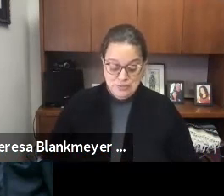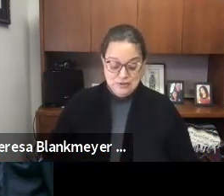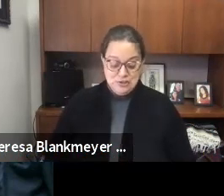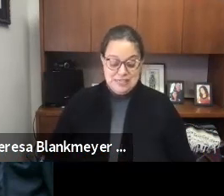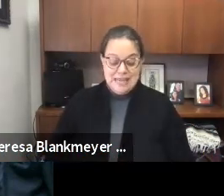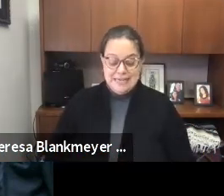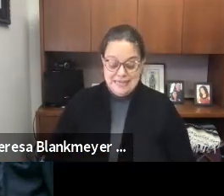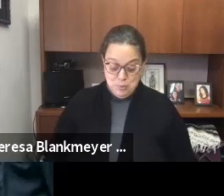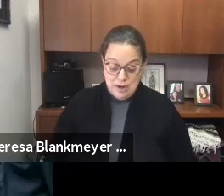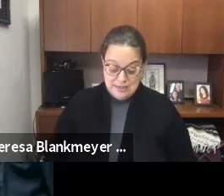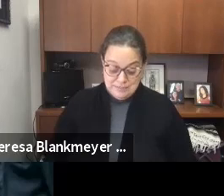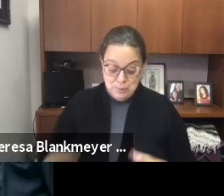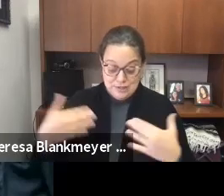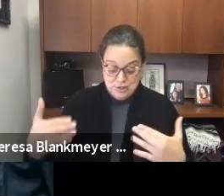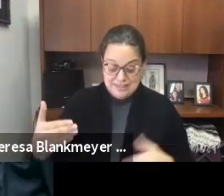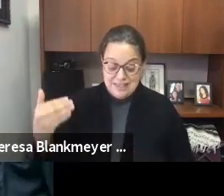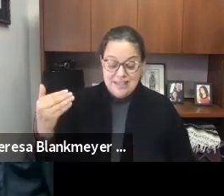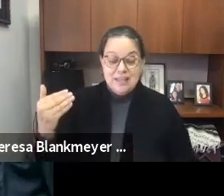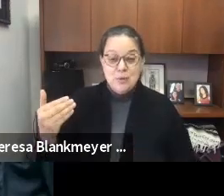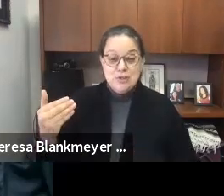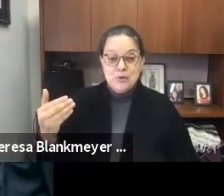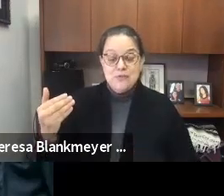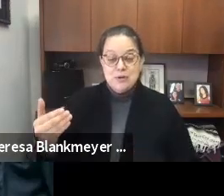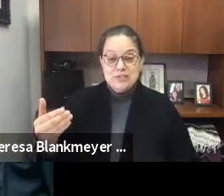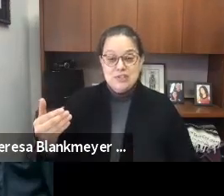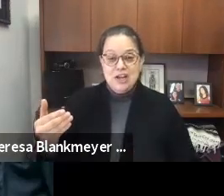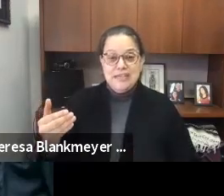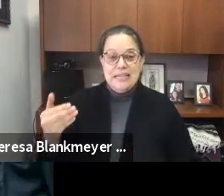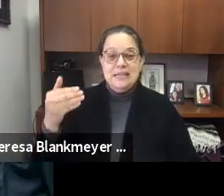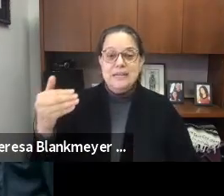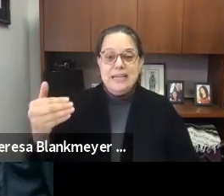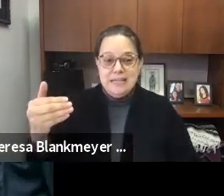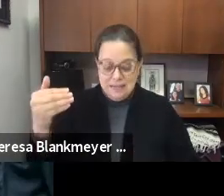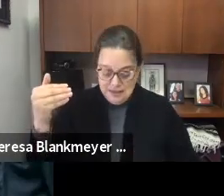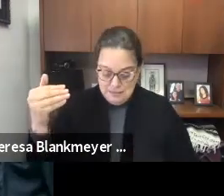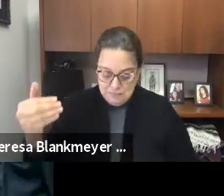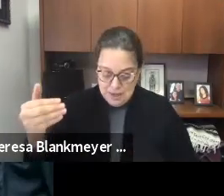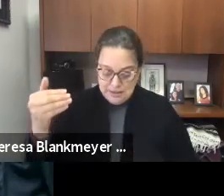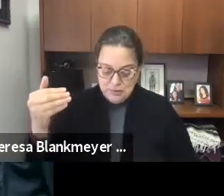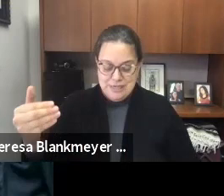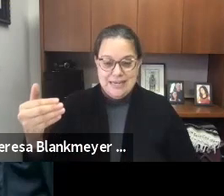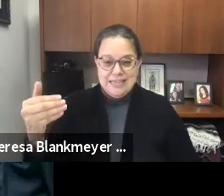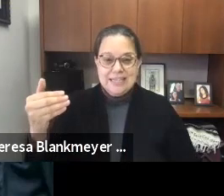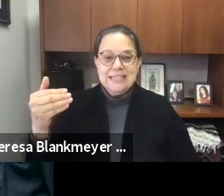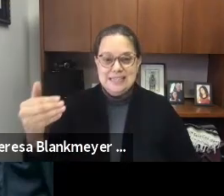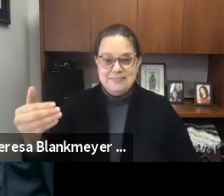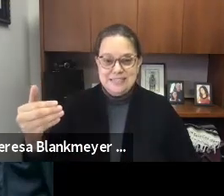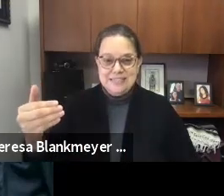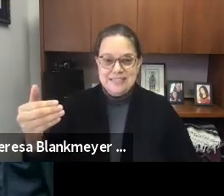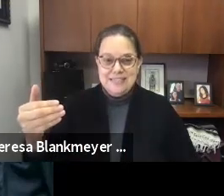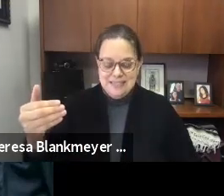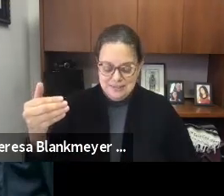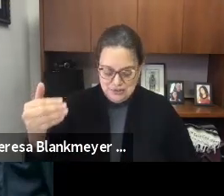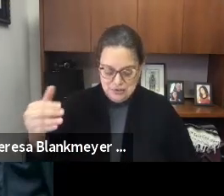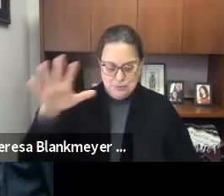consultation with their gene editing projects, which were focused on eliminating monogenetic